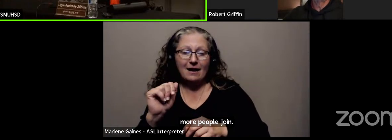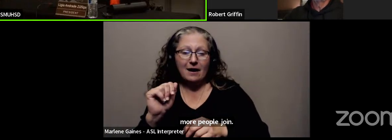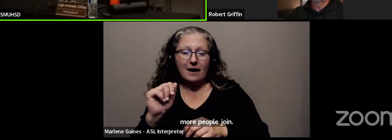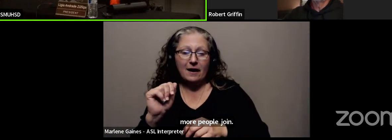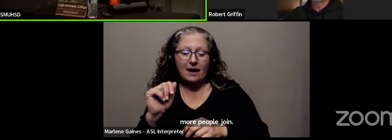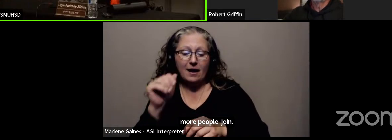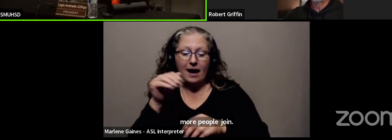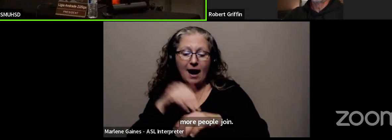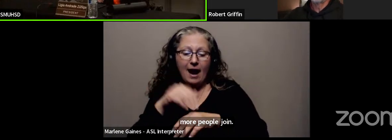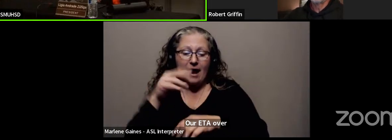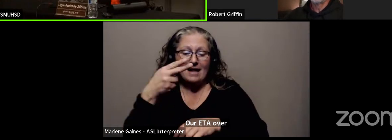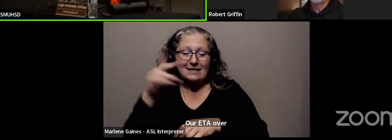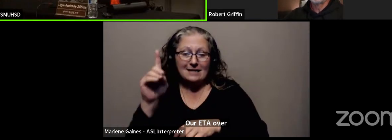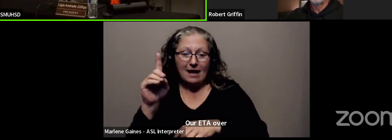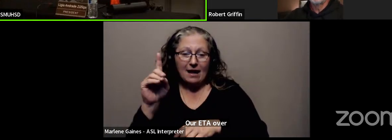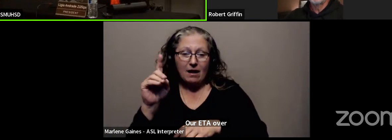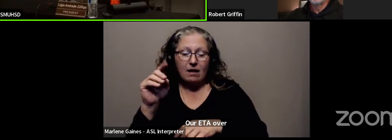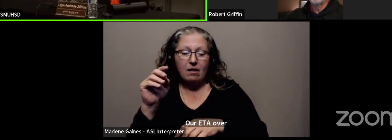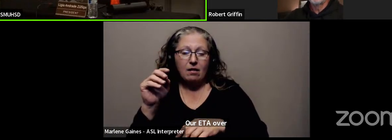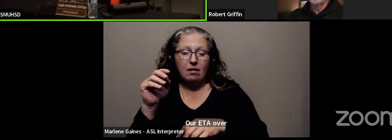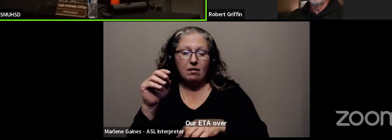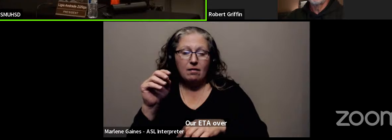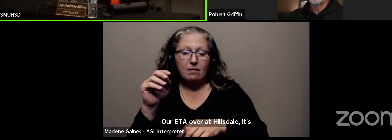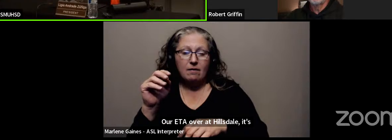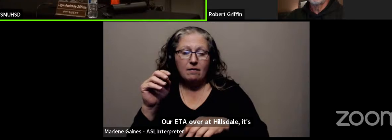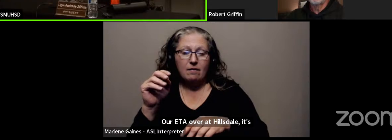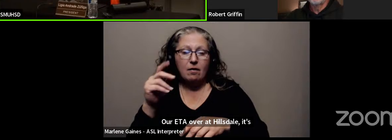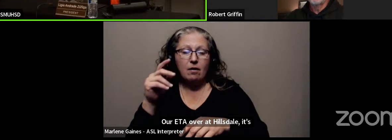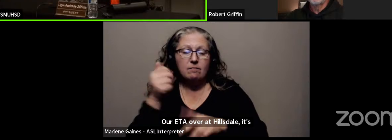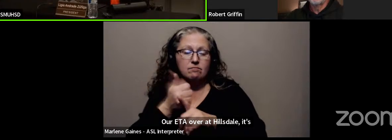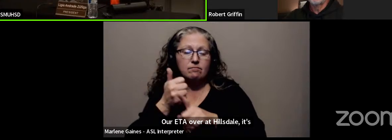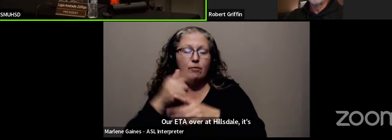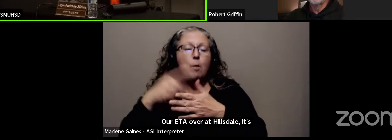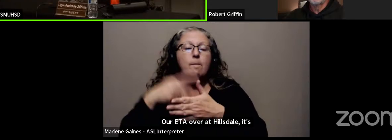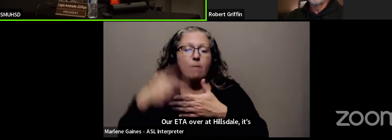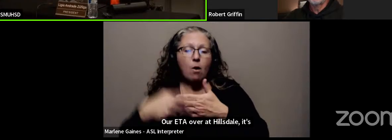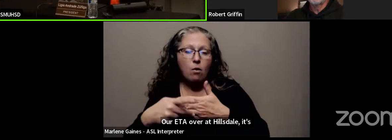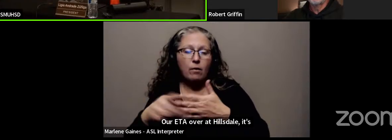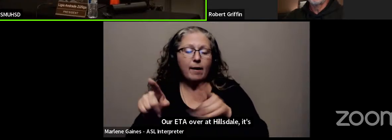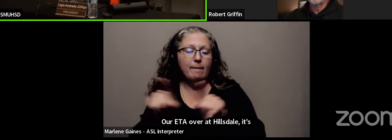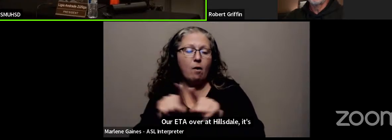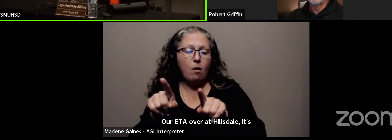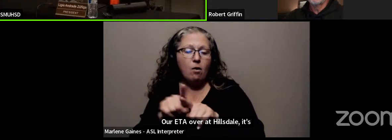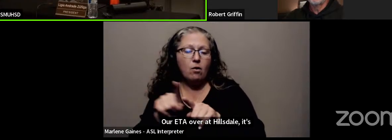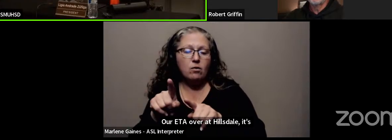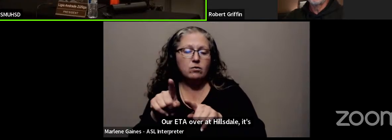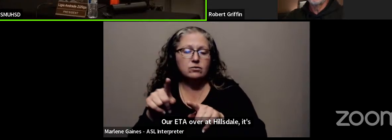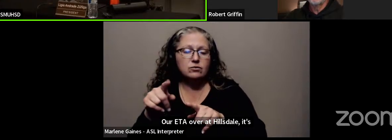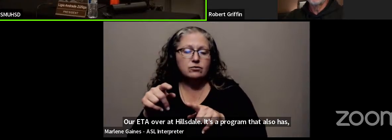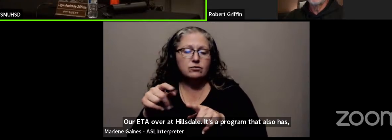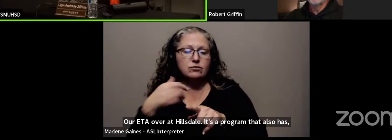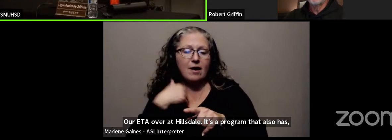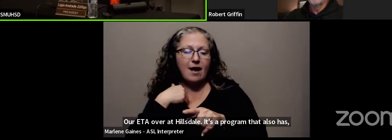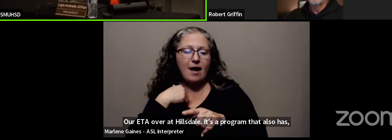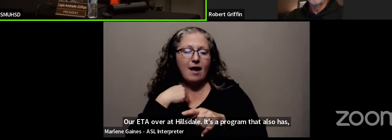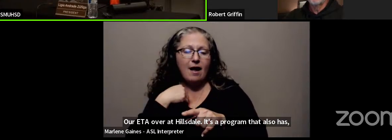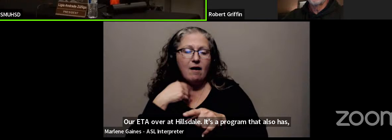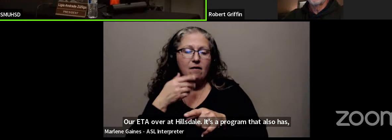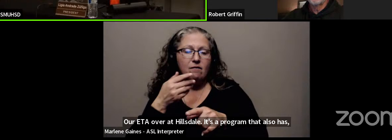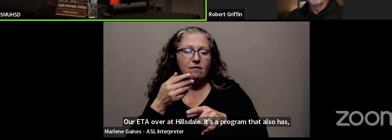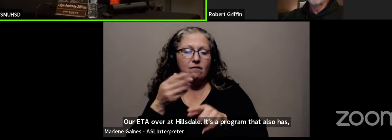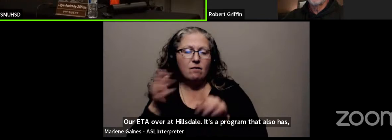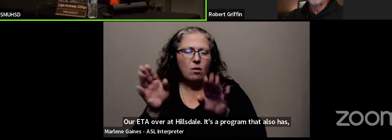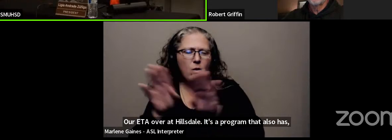over at Hillsdale, it's a program that also has a clothes closet. It